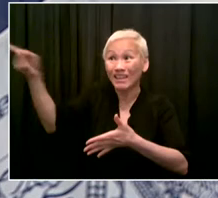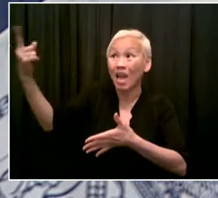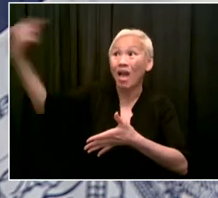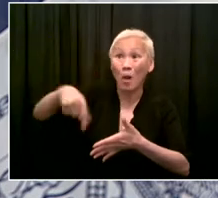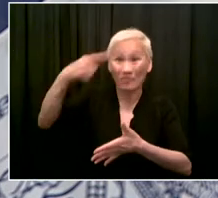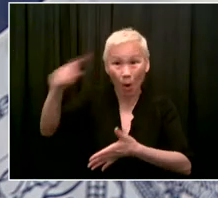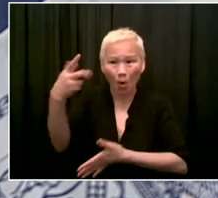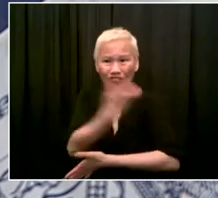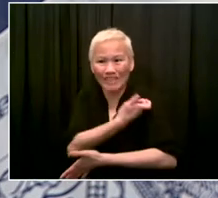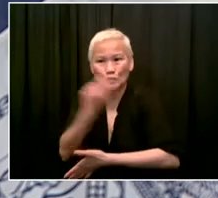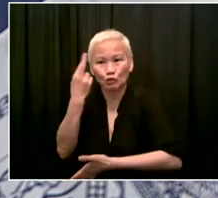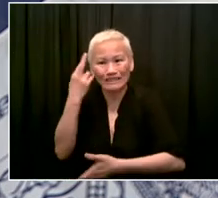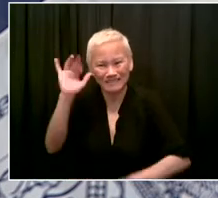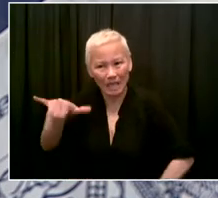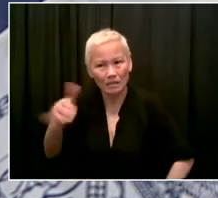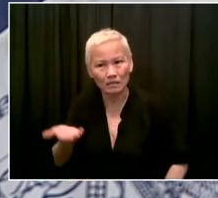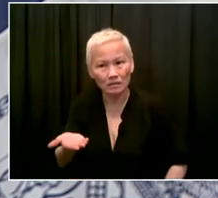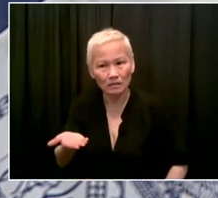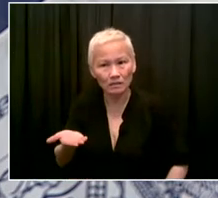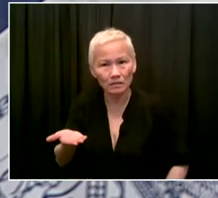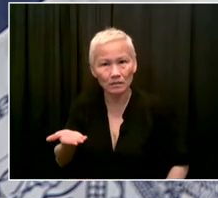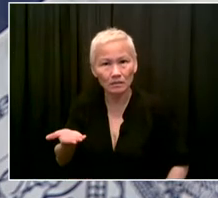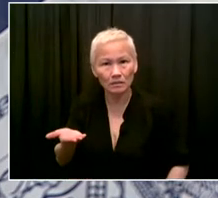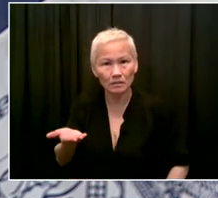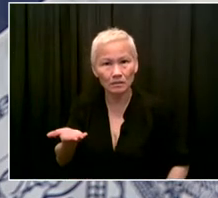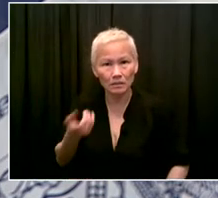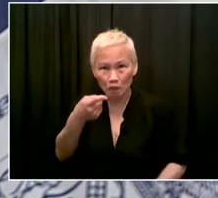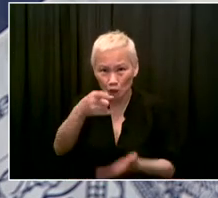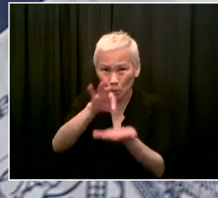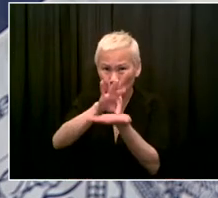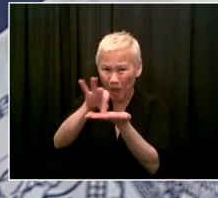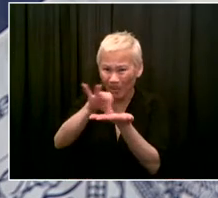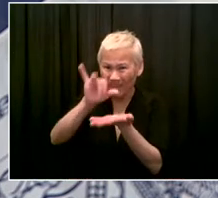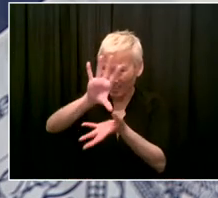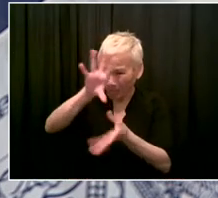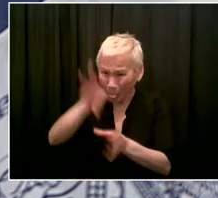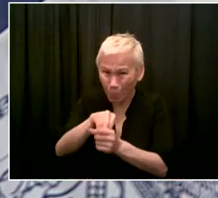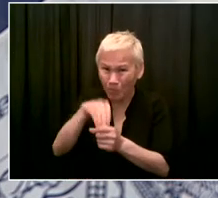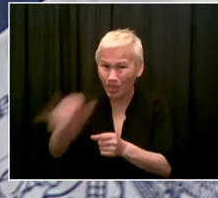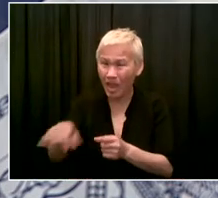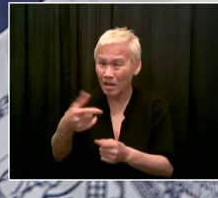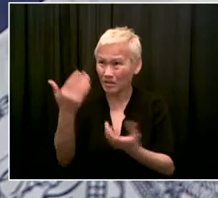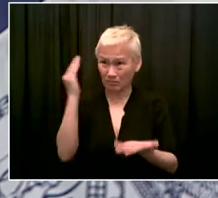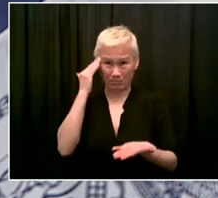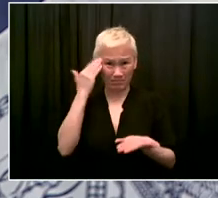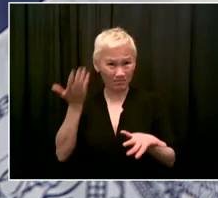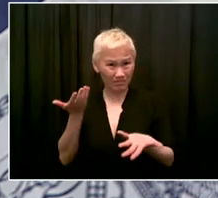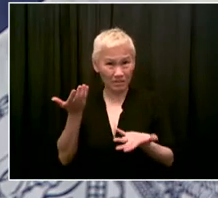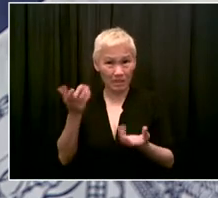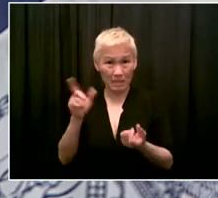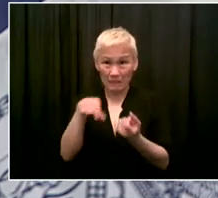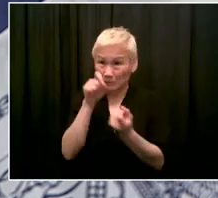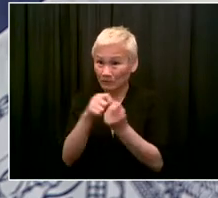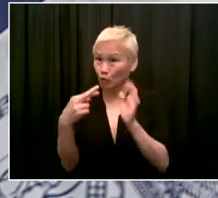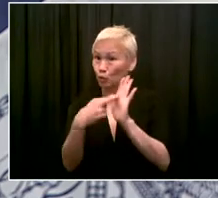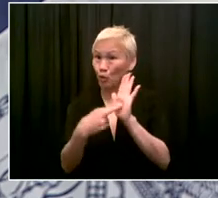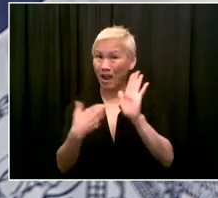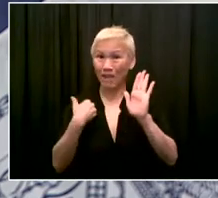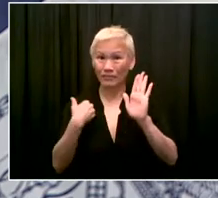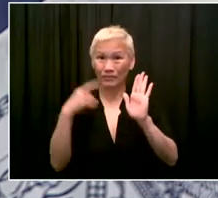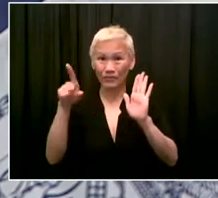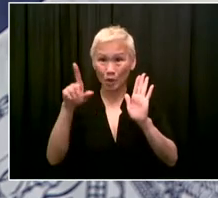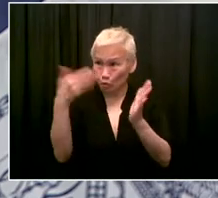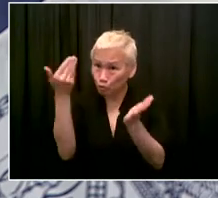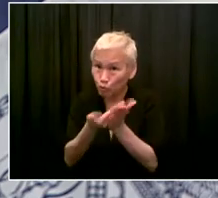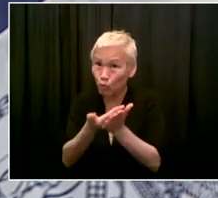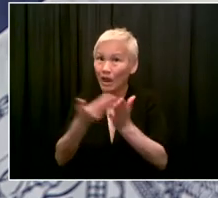rules, I guess, do you need to be a U.S. resident currently to get the vaccine or not? So I'm going to turn to the doctors, though,